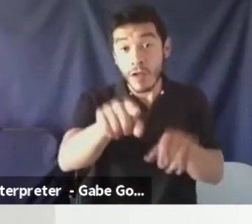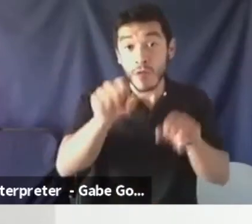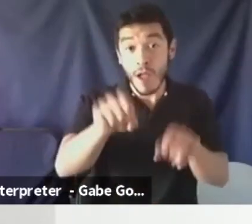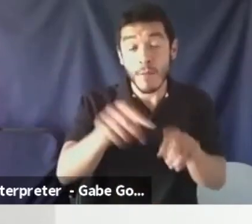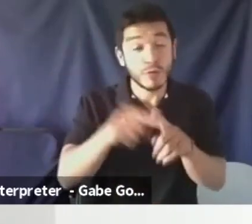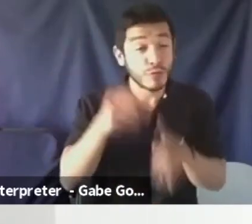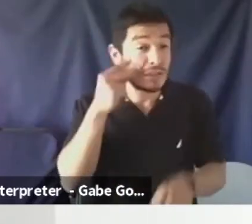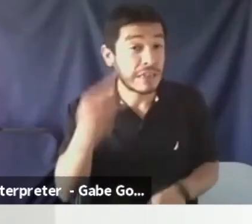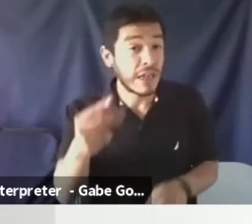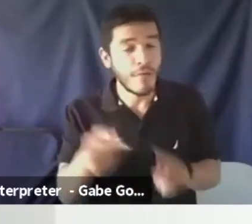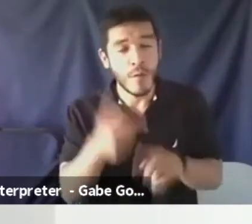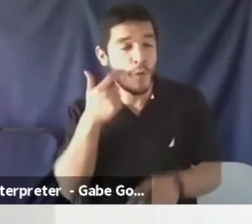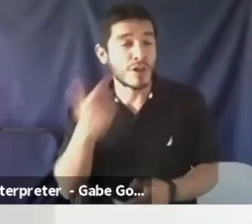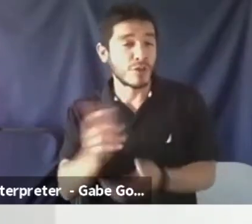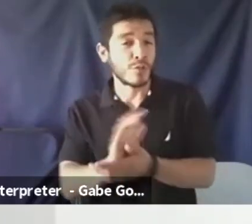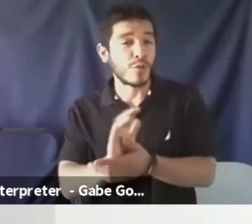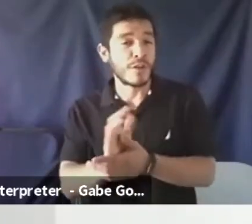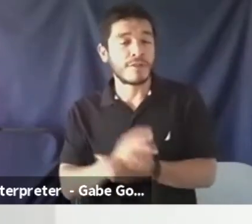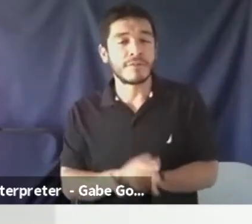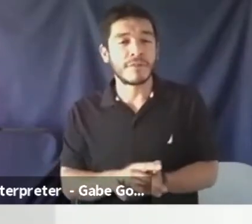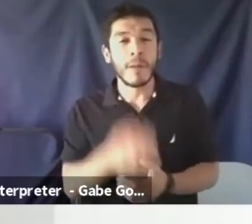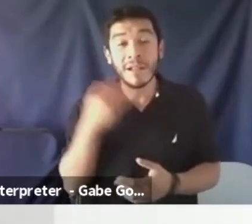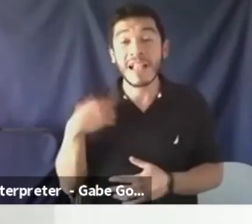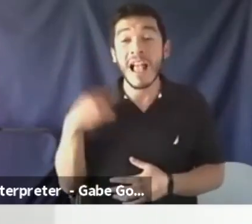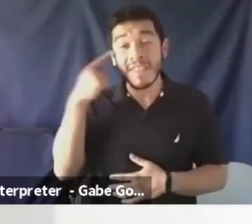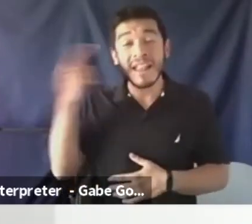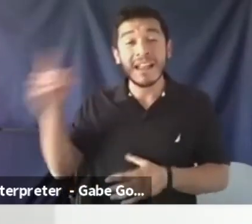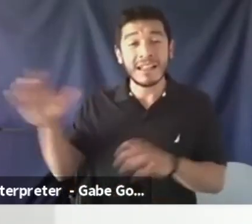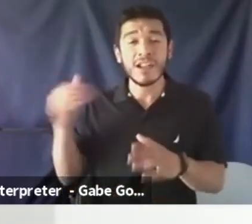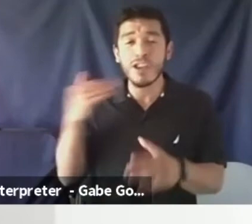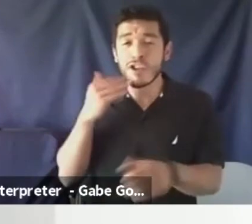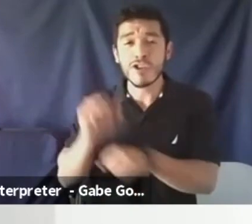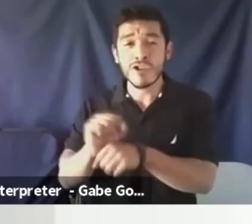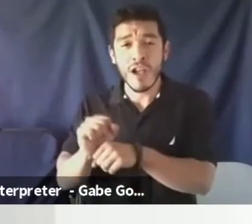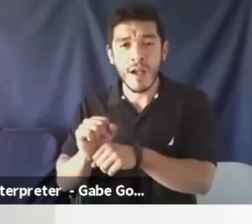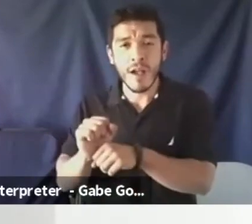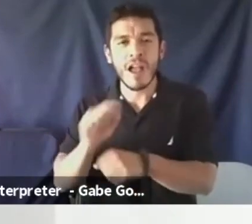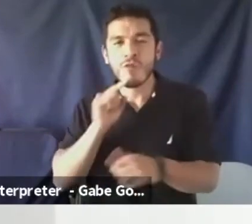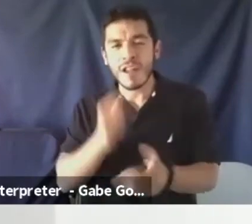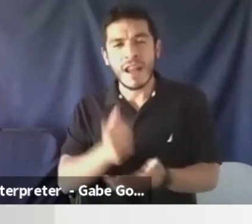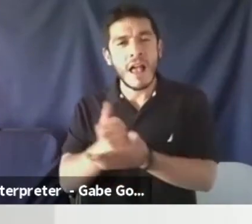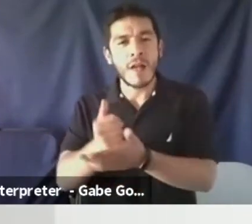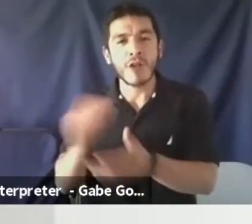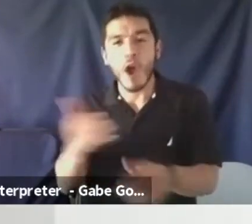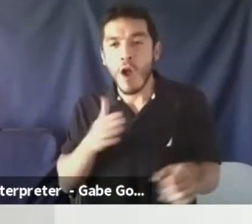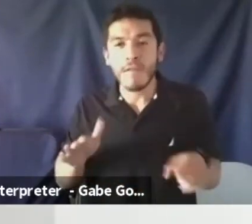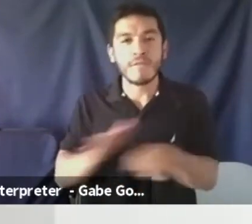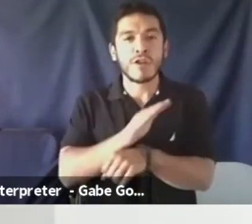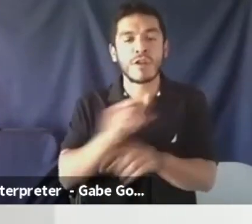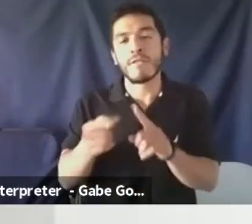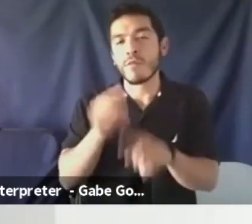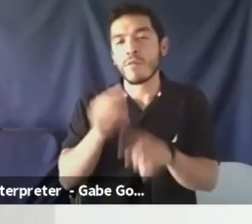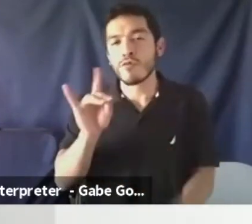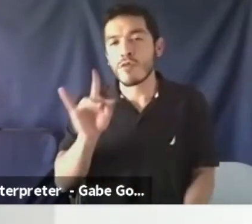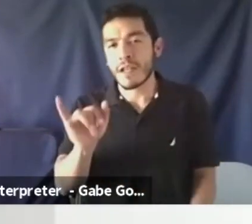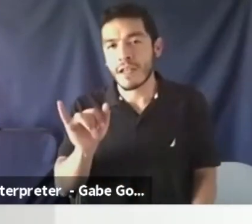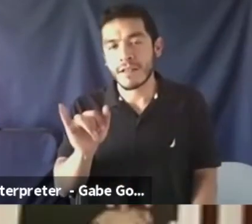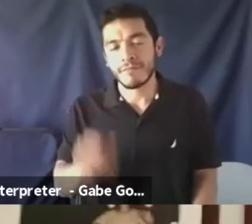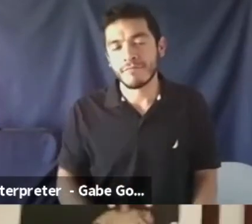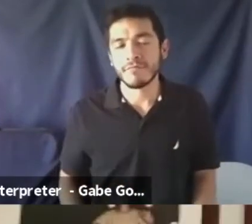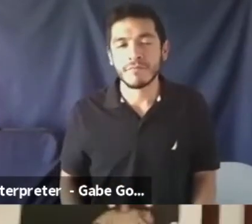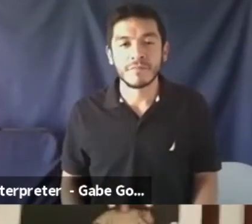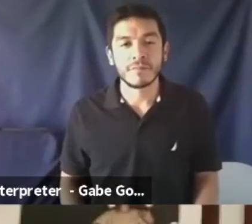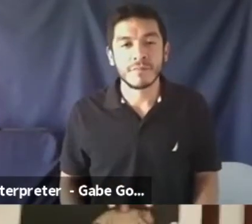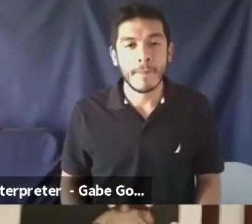discern from watching it, because I think that it does a lot to the fullness that we feel from Judy. And